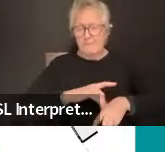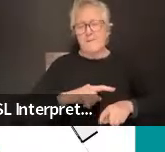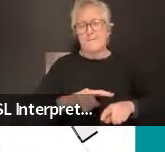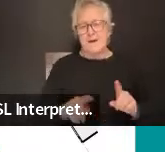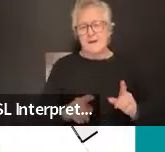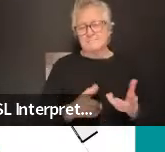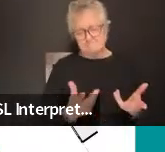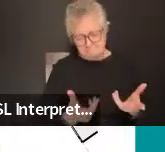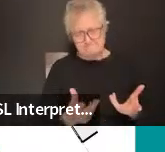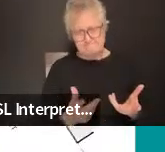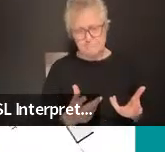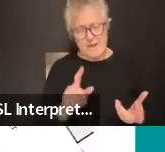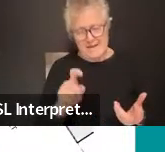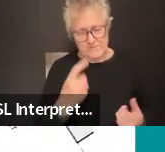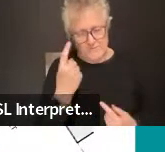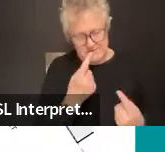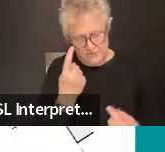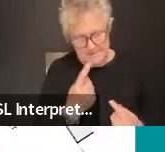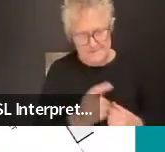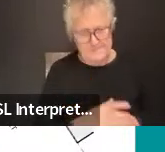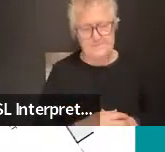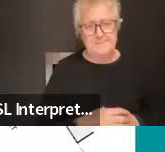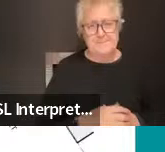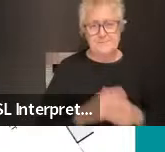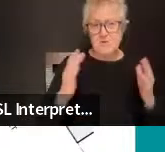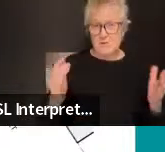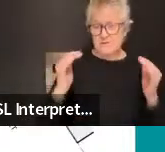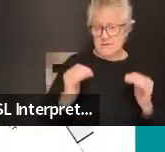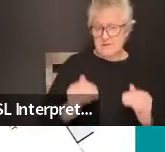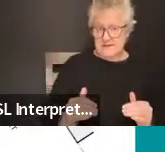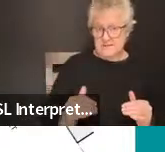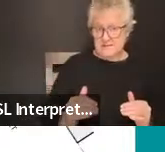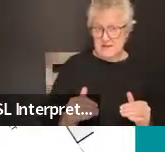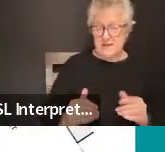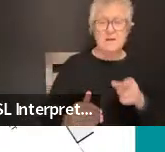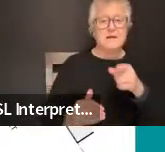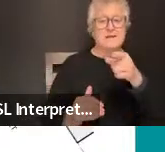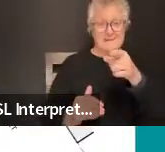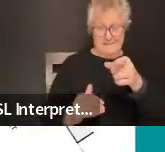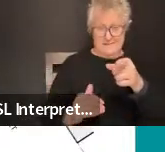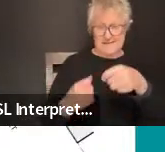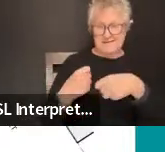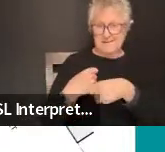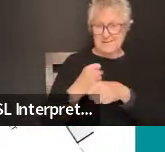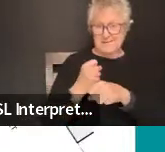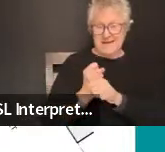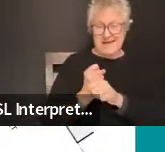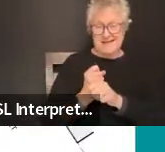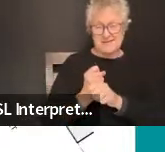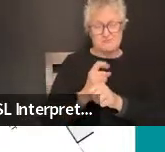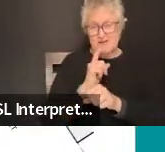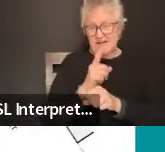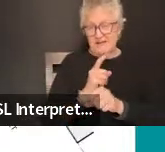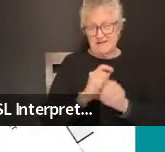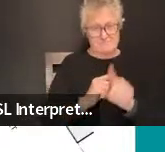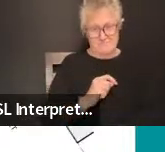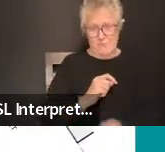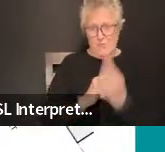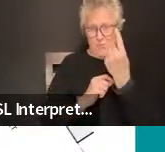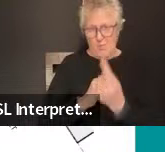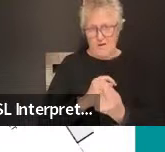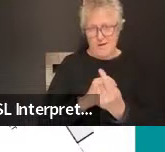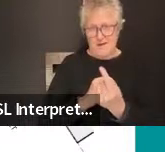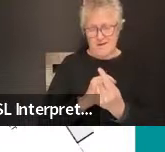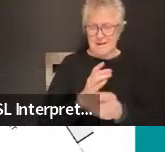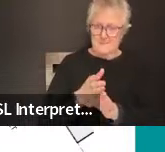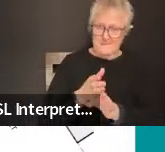grade on the next slide. And so this really makes a singular main entrance that would be at the